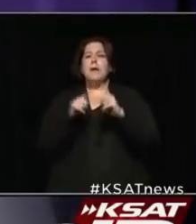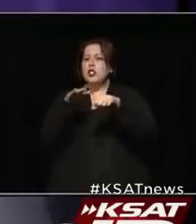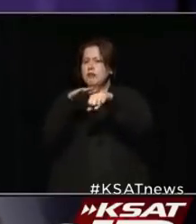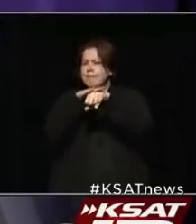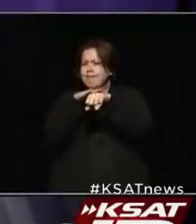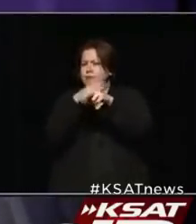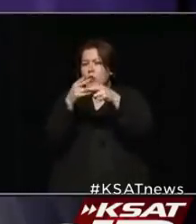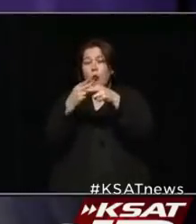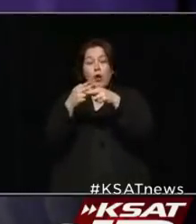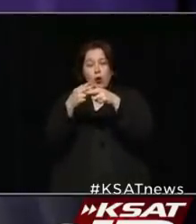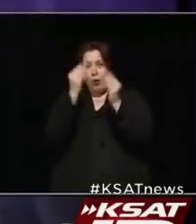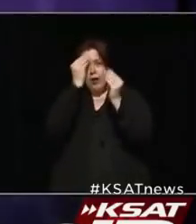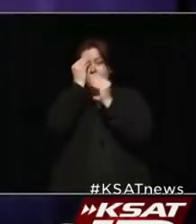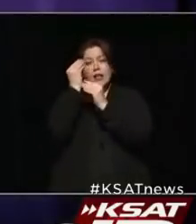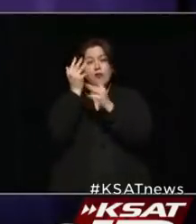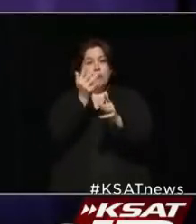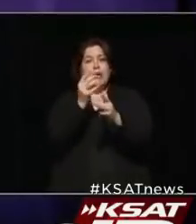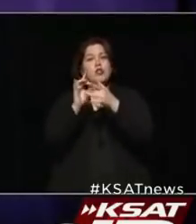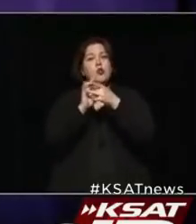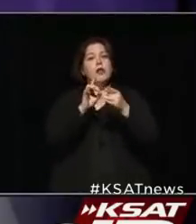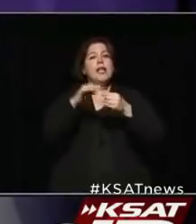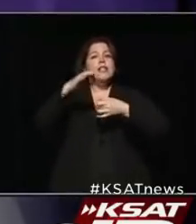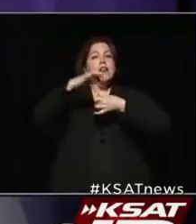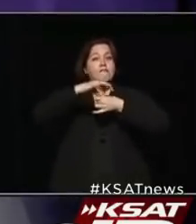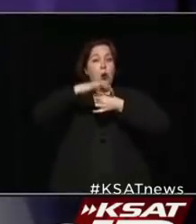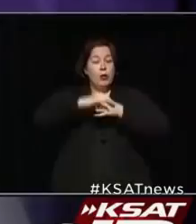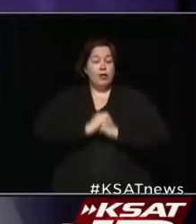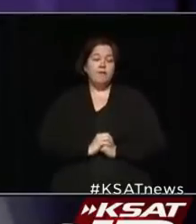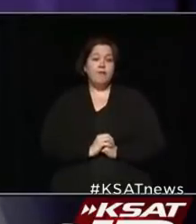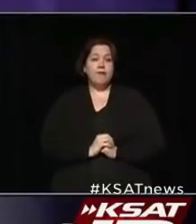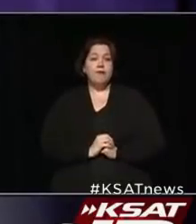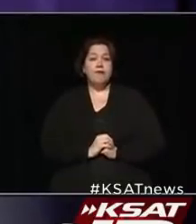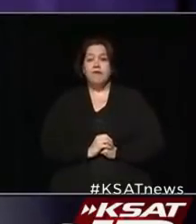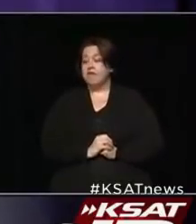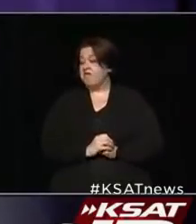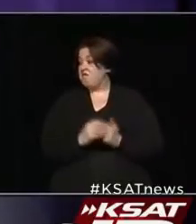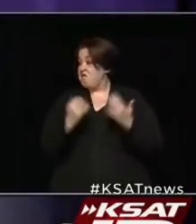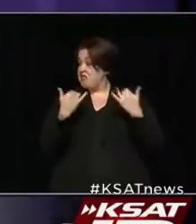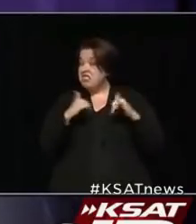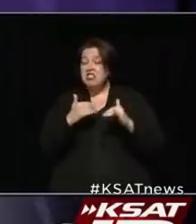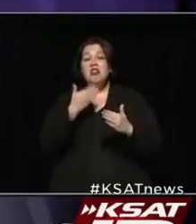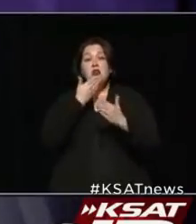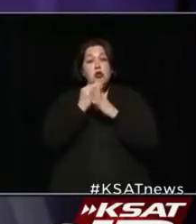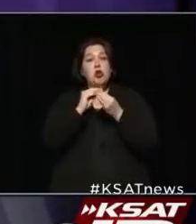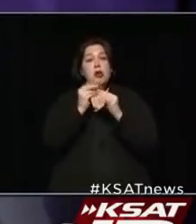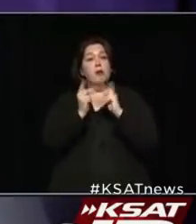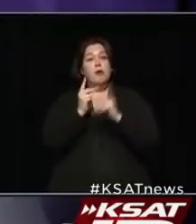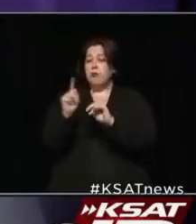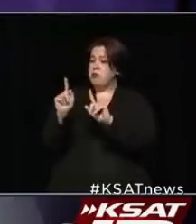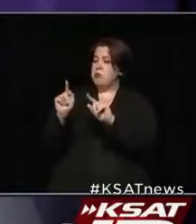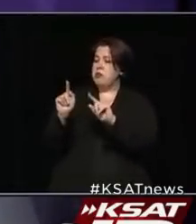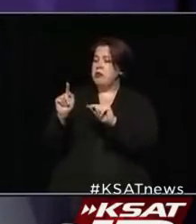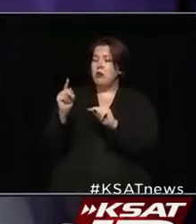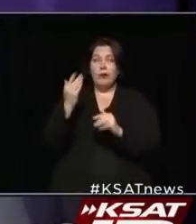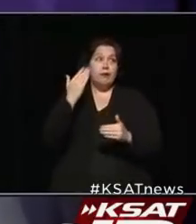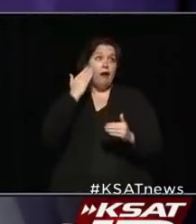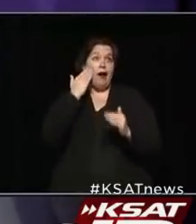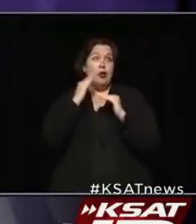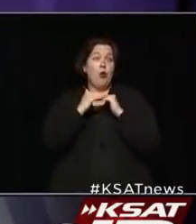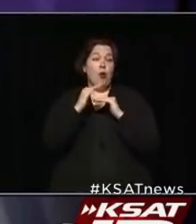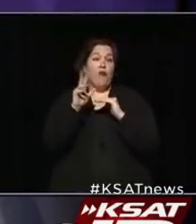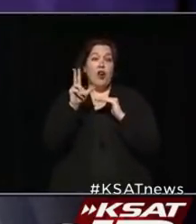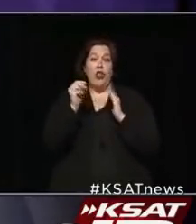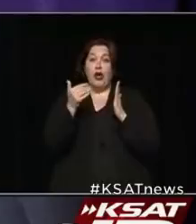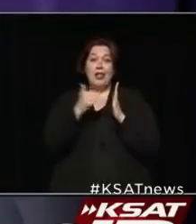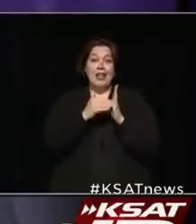quick update on voting. We're still getting good turnouts. I think we'll vote over, well, I know we'll vote over